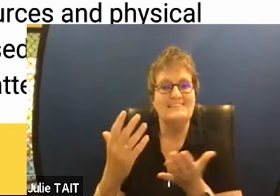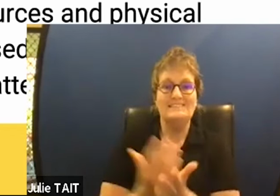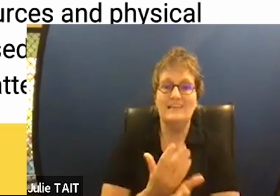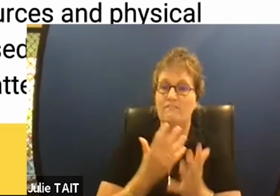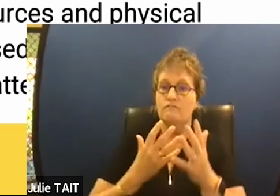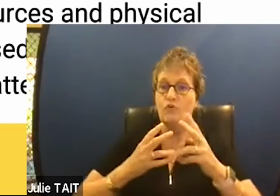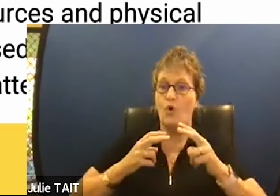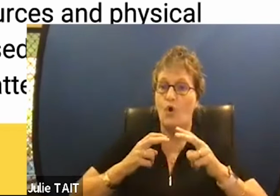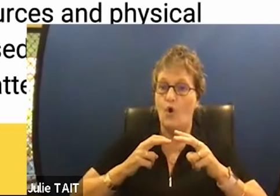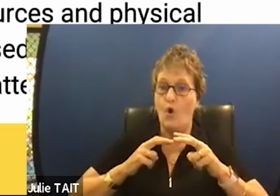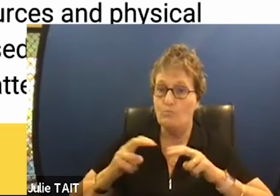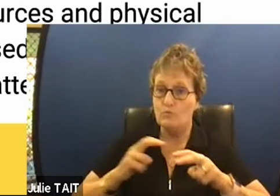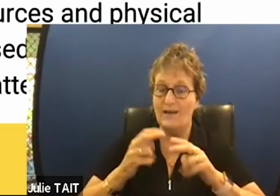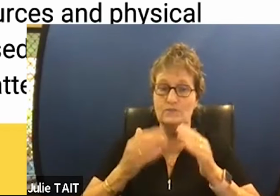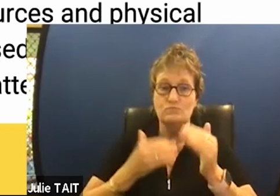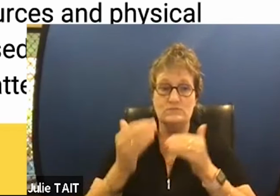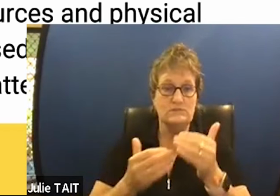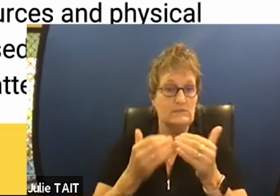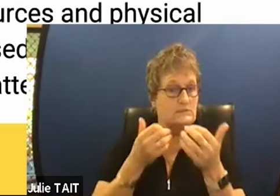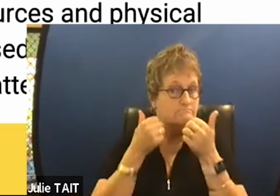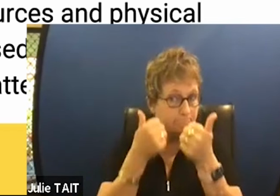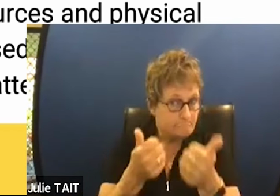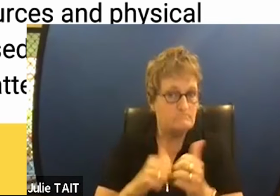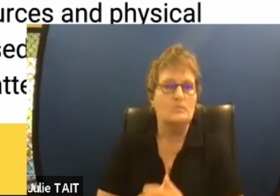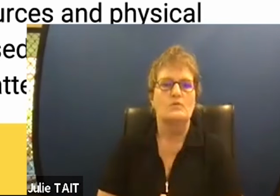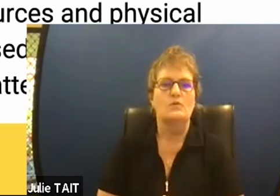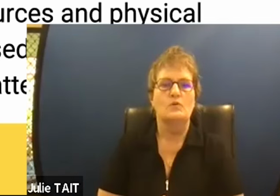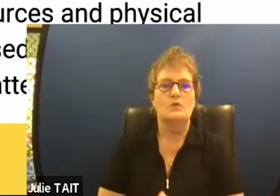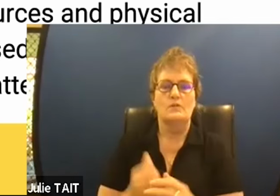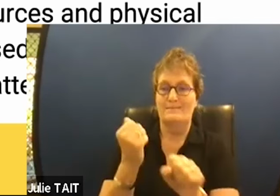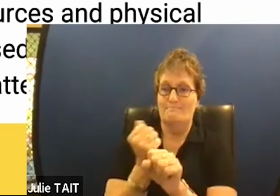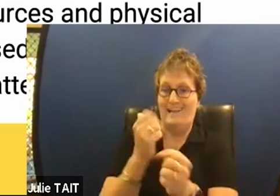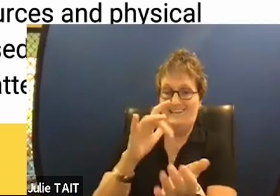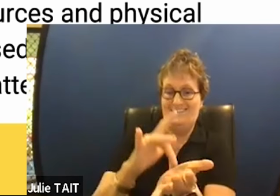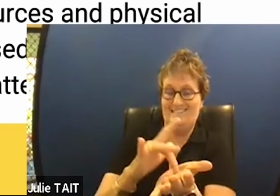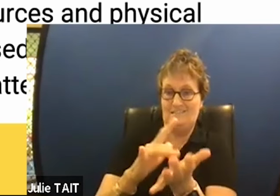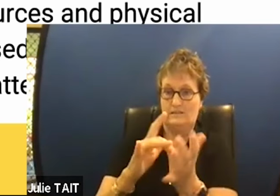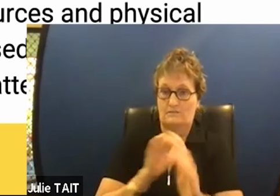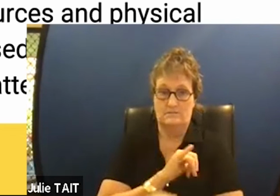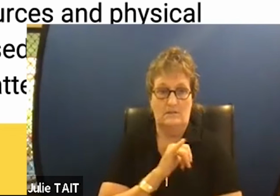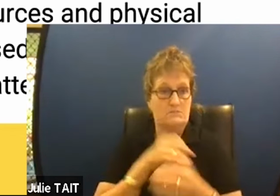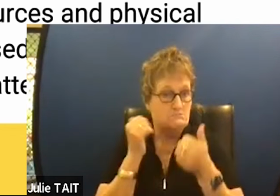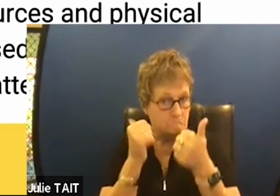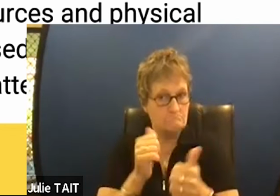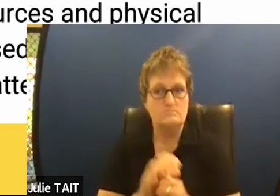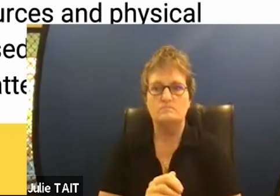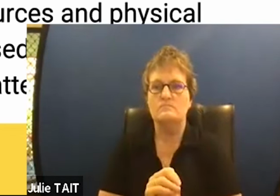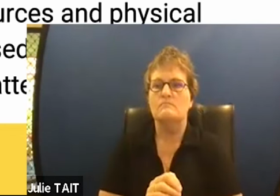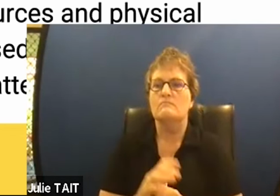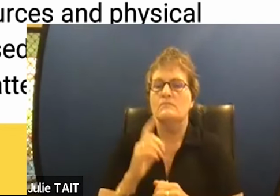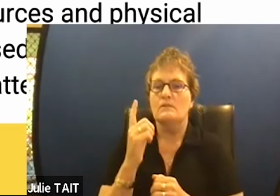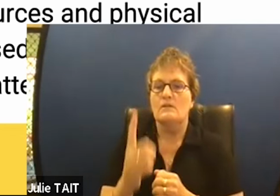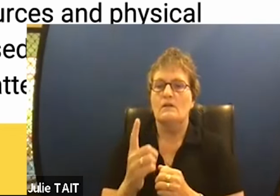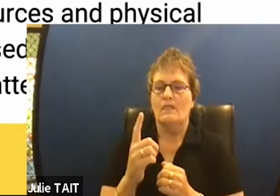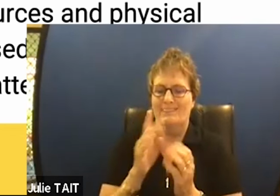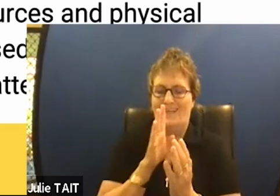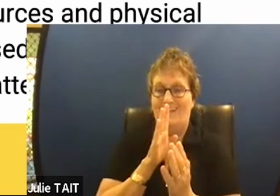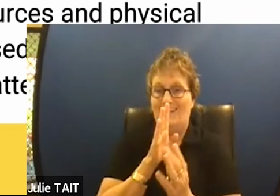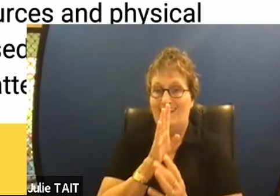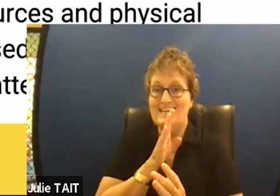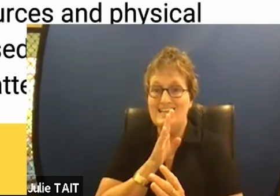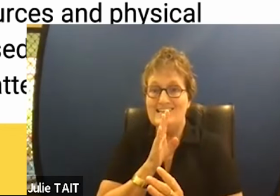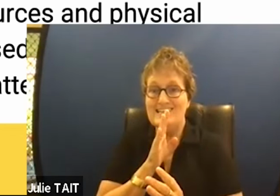coming there through the Making Centre staff. Something that we have introduced here, though, is the hidden disability sunflower training, which I'll talk